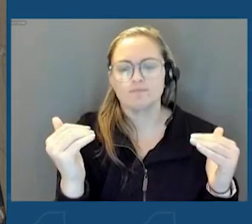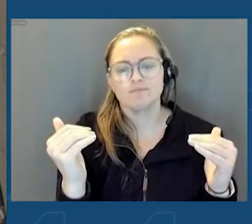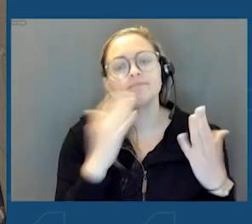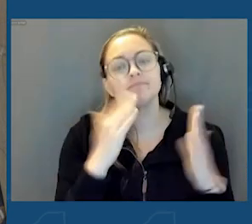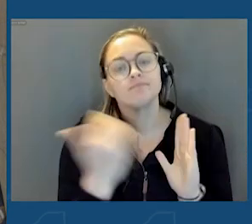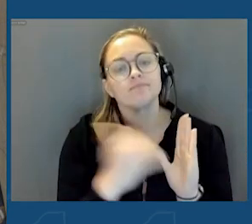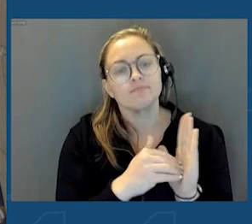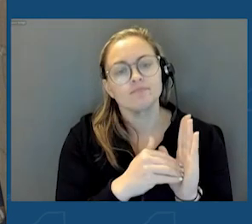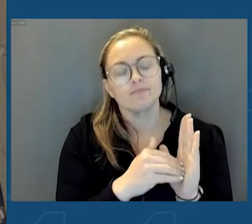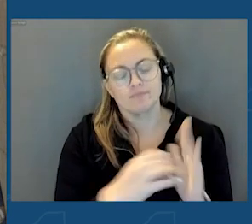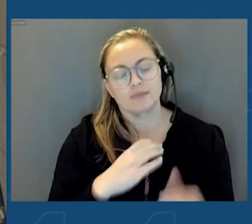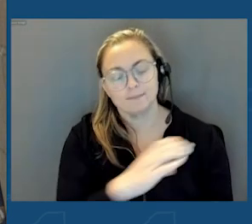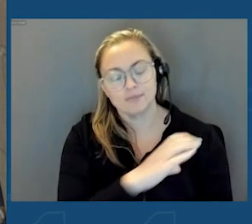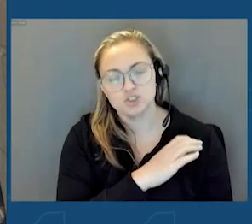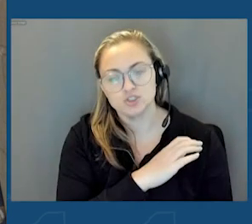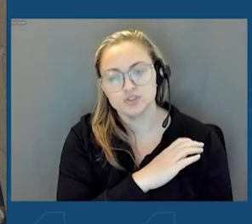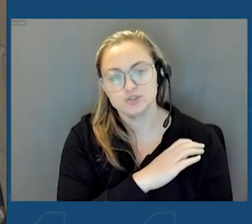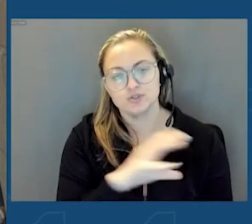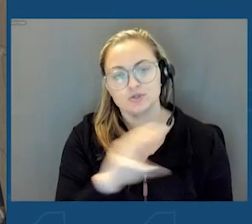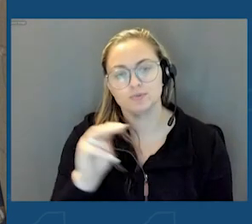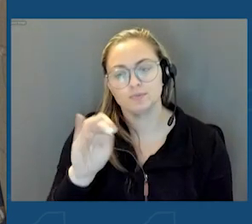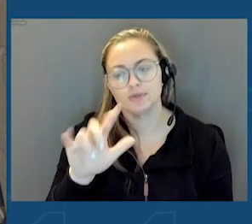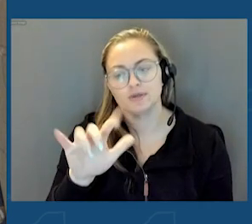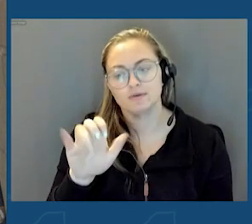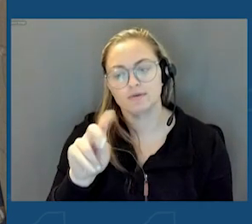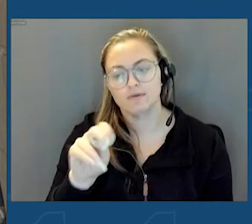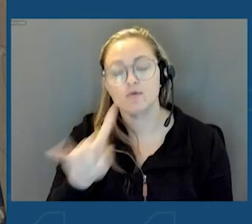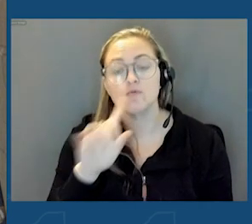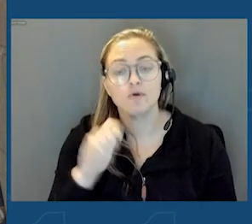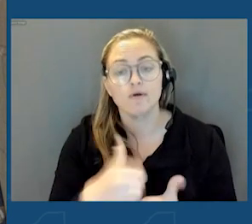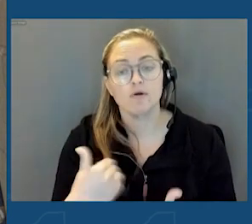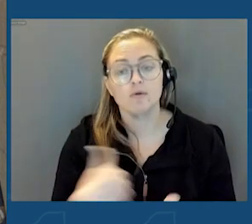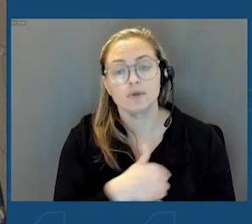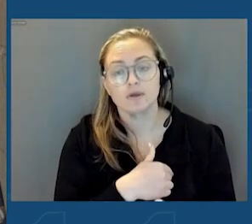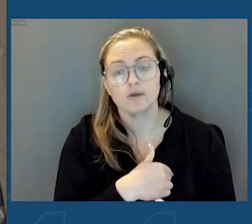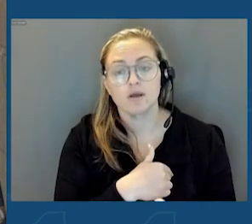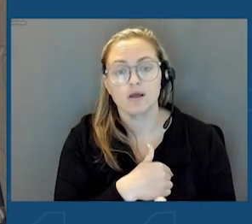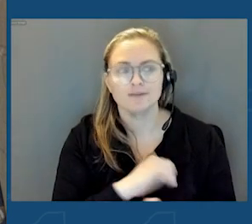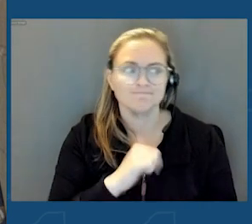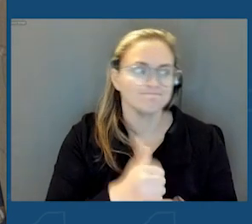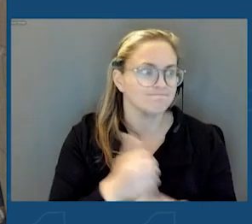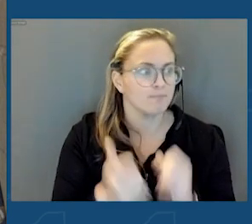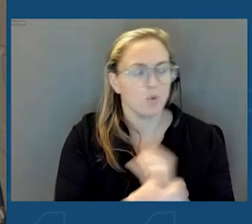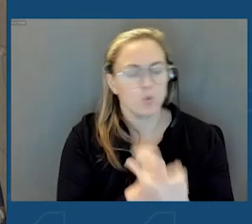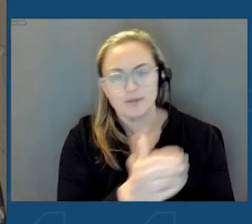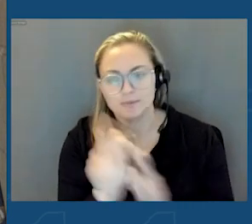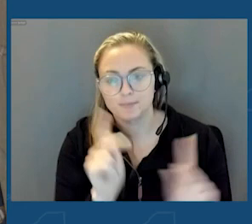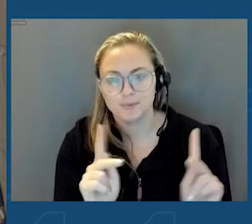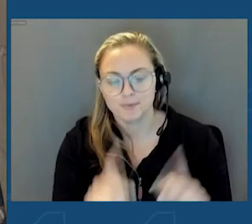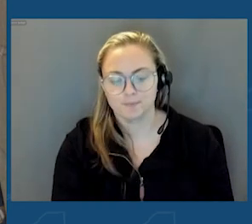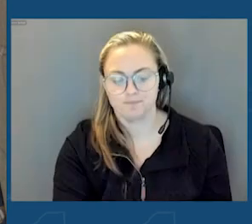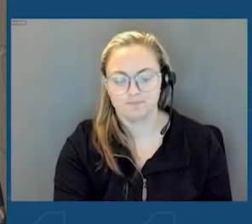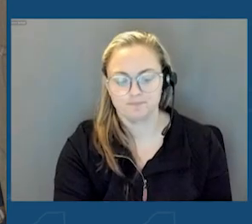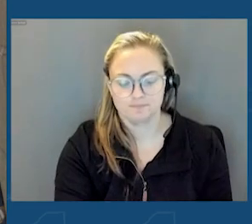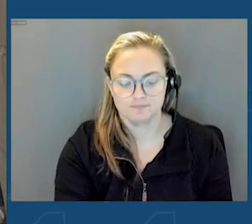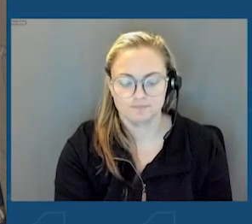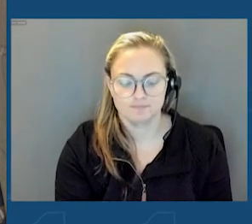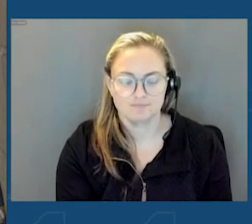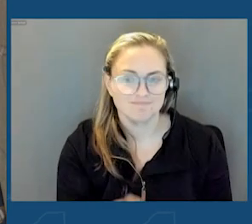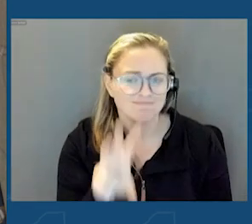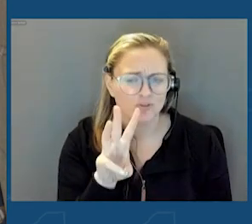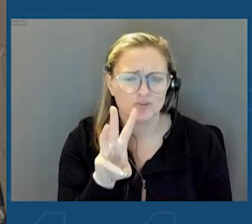Commissioner McDonald as well for helping us land the most talented people here as well. You spent over